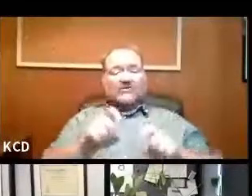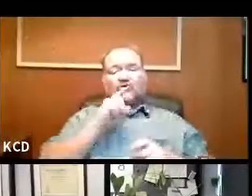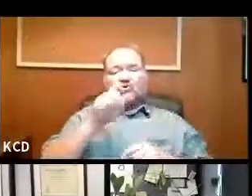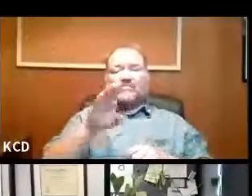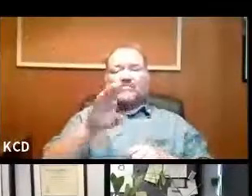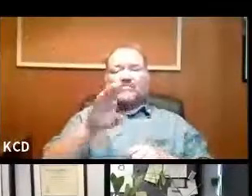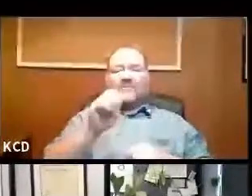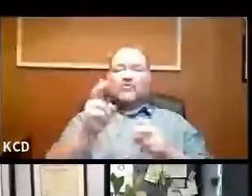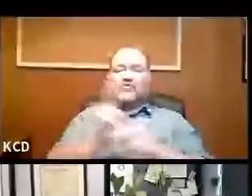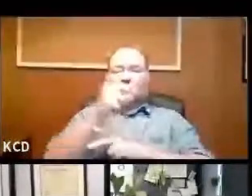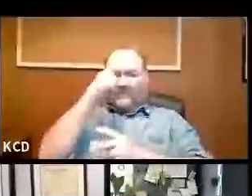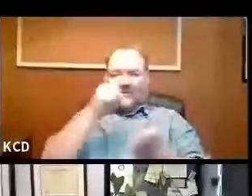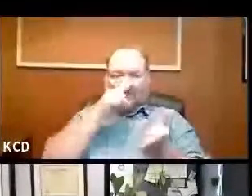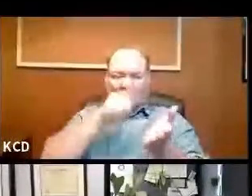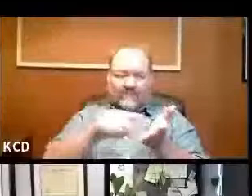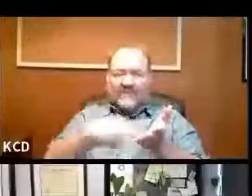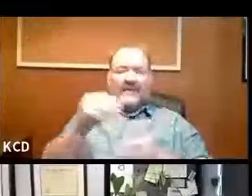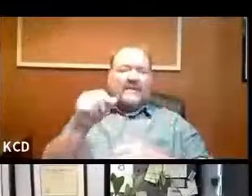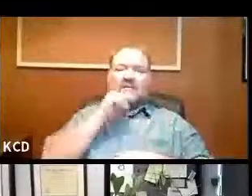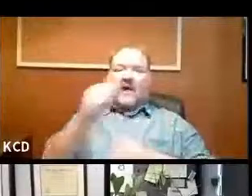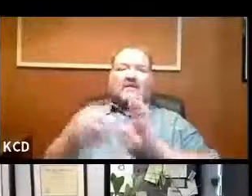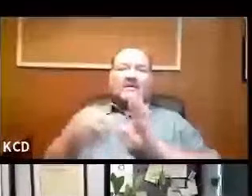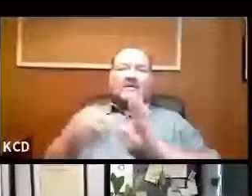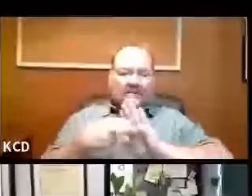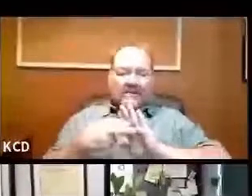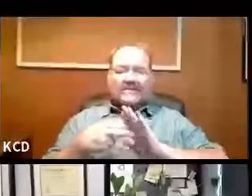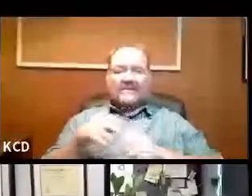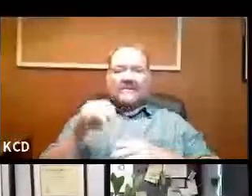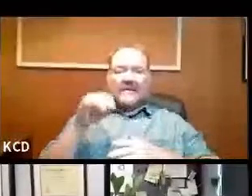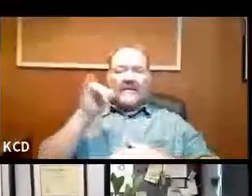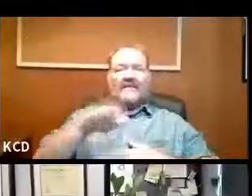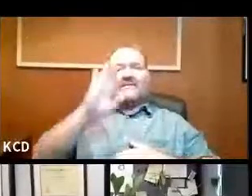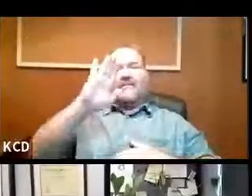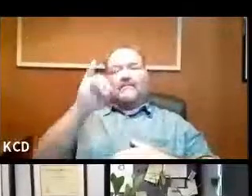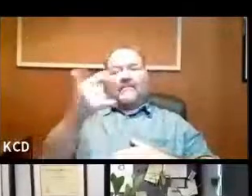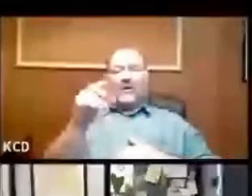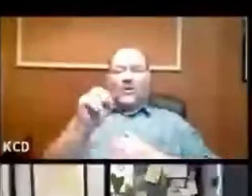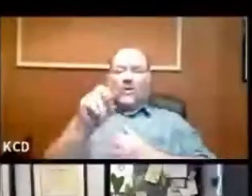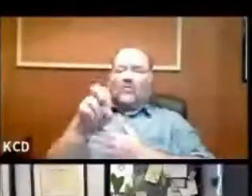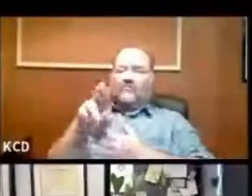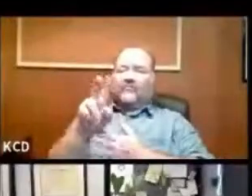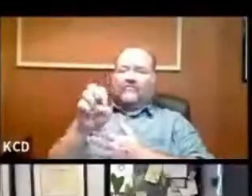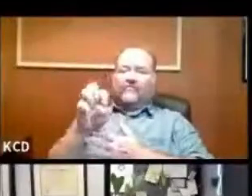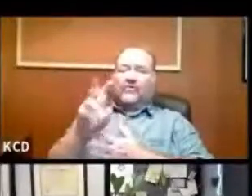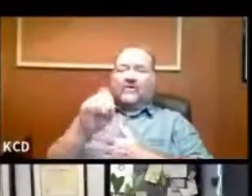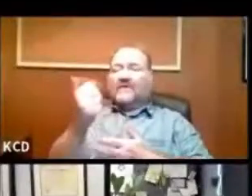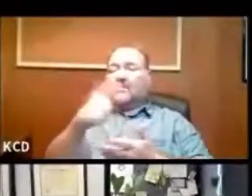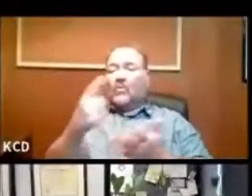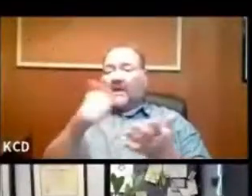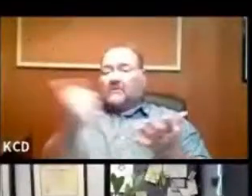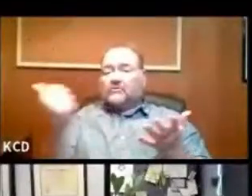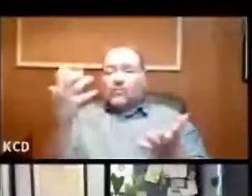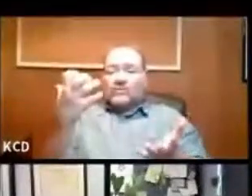for surveillance and not diagnostic testing. That's kind of the big overview if anybody wants to chime in.